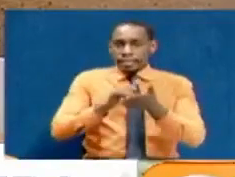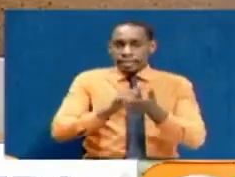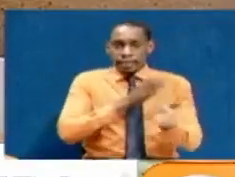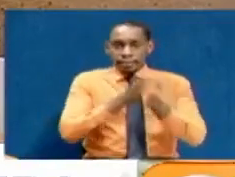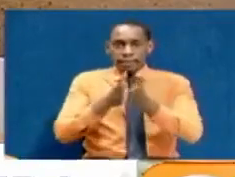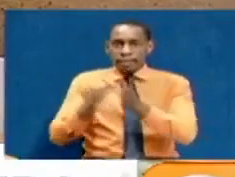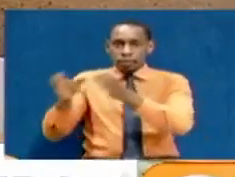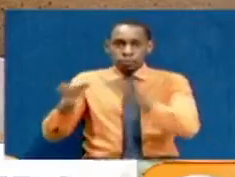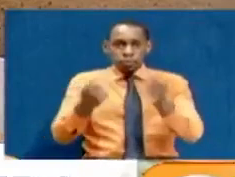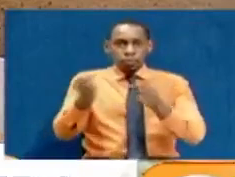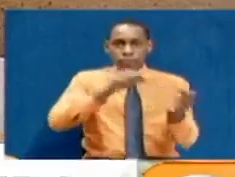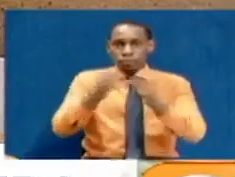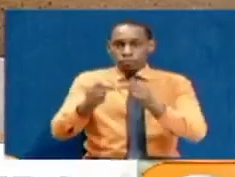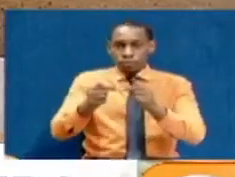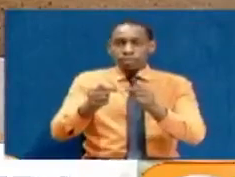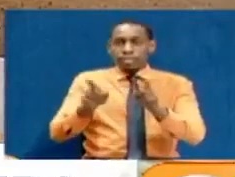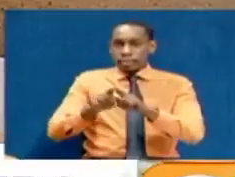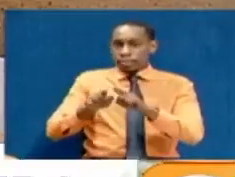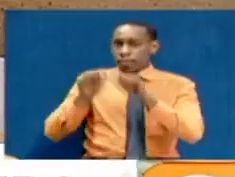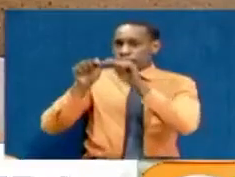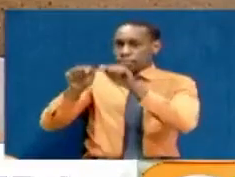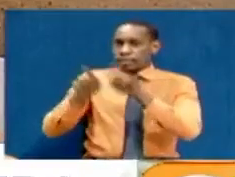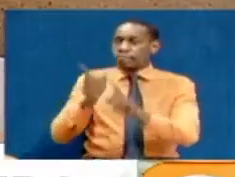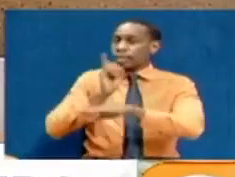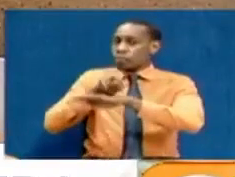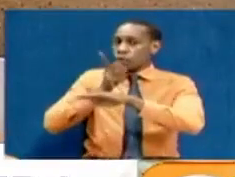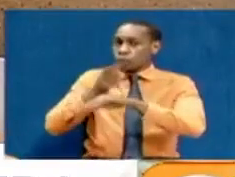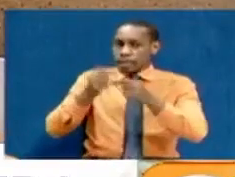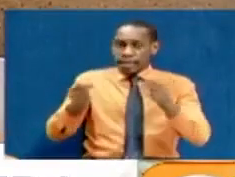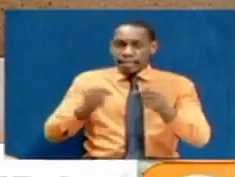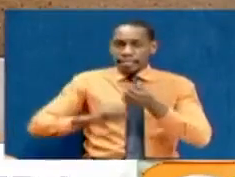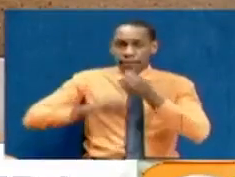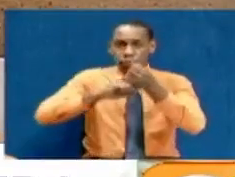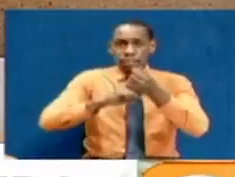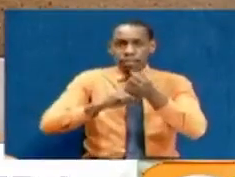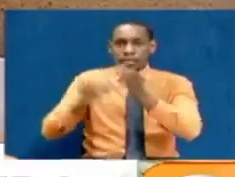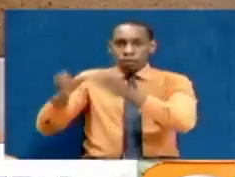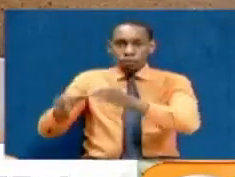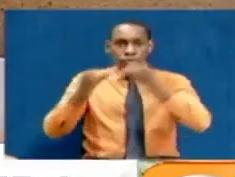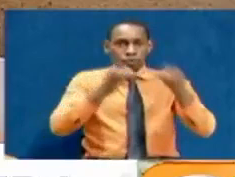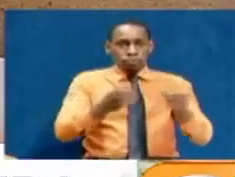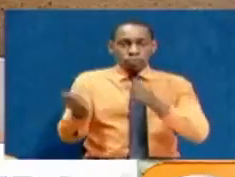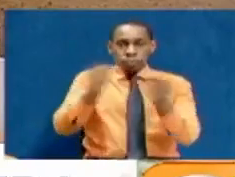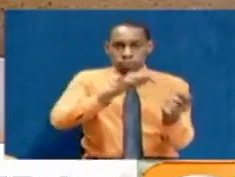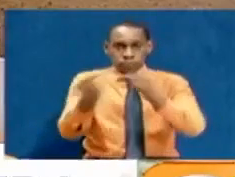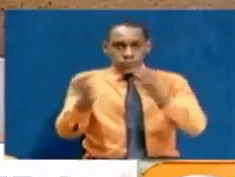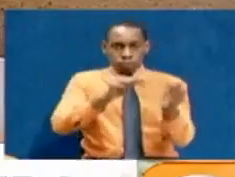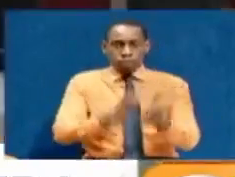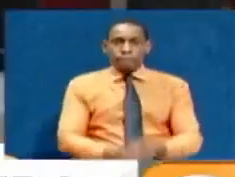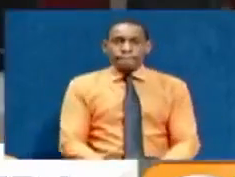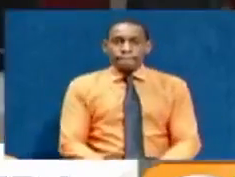fanning clan clashes were put on the spot and cautioned against sponsoring inter-clan animosity.